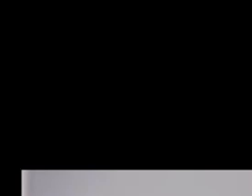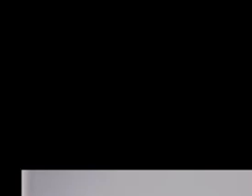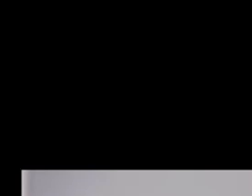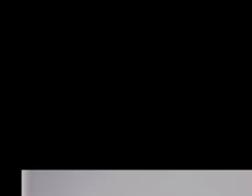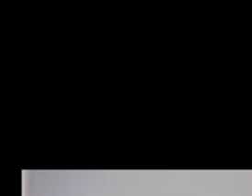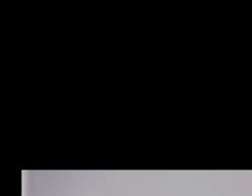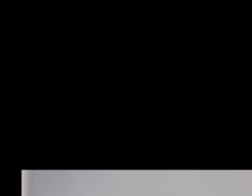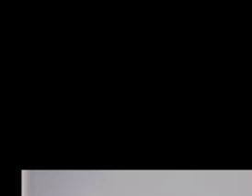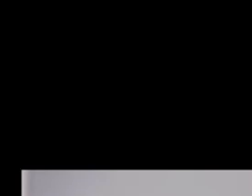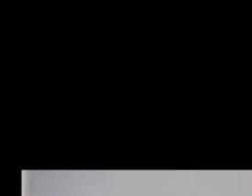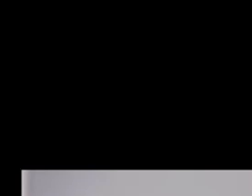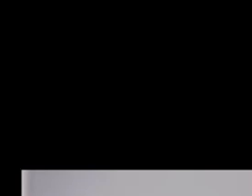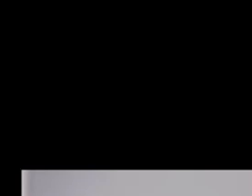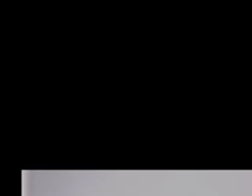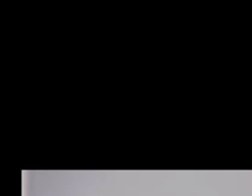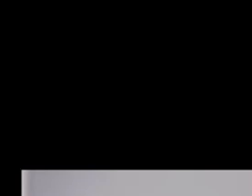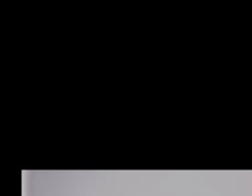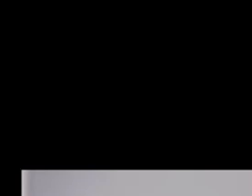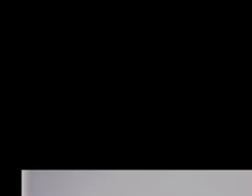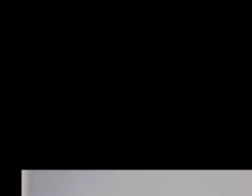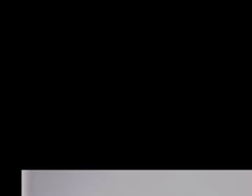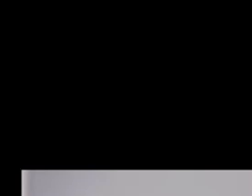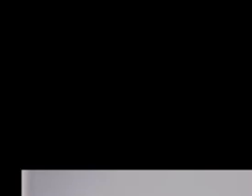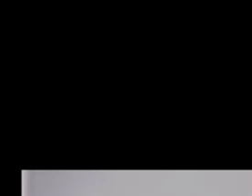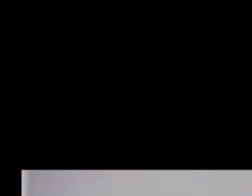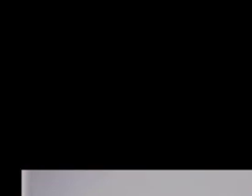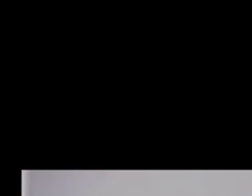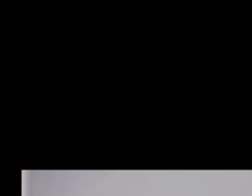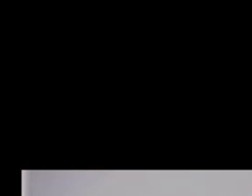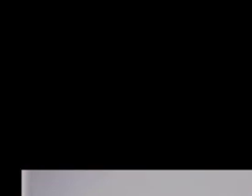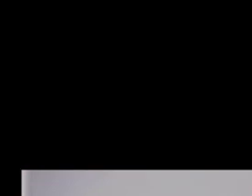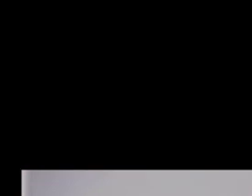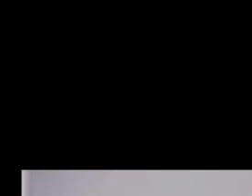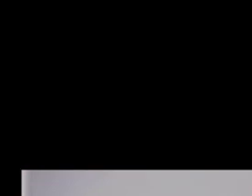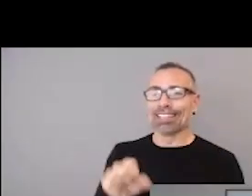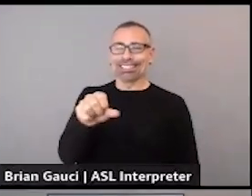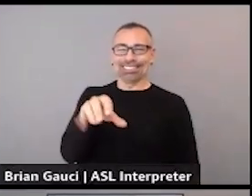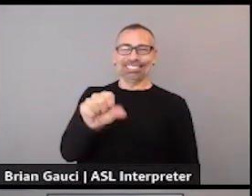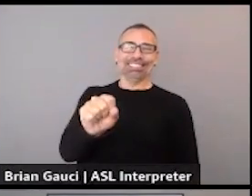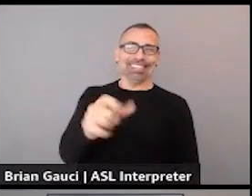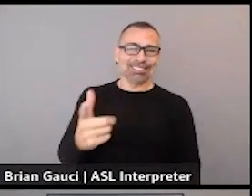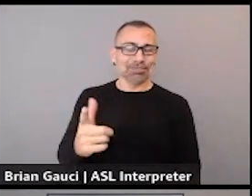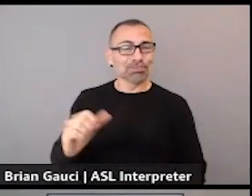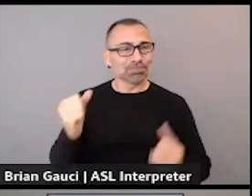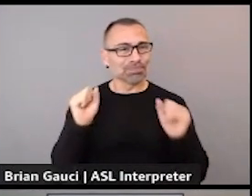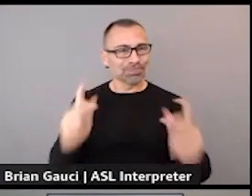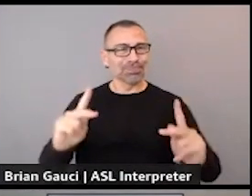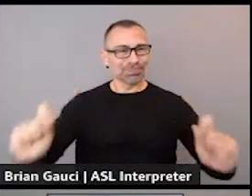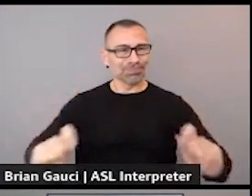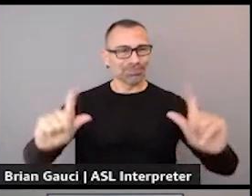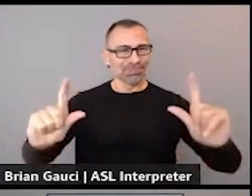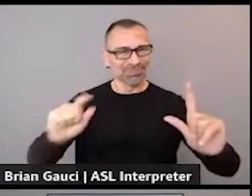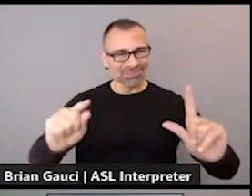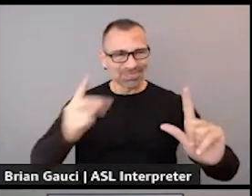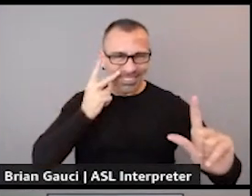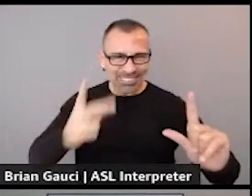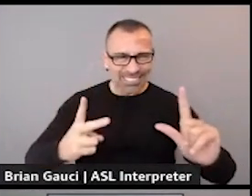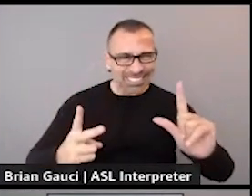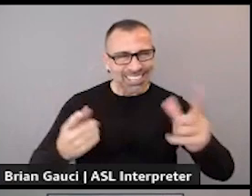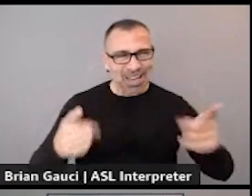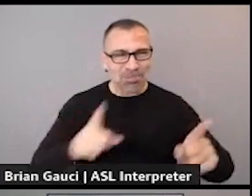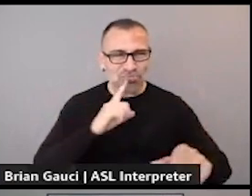that the correct solution to your problem is probabilistically amplified and the incorrect solutions